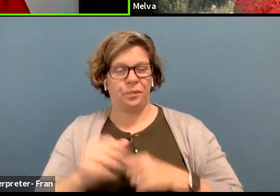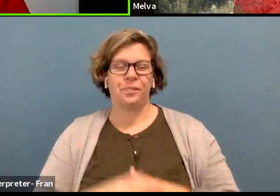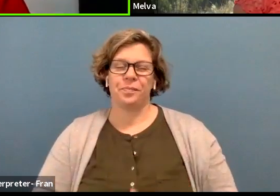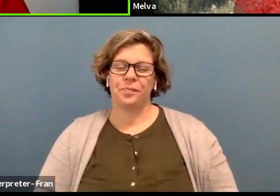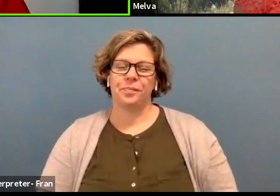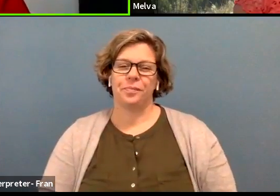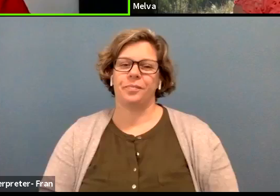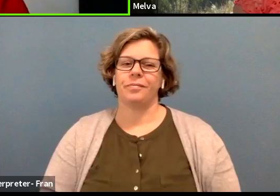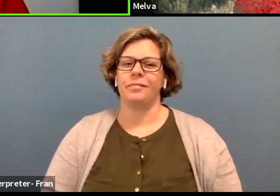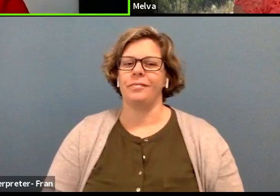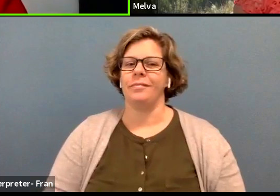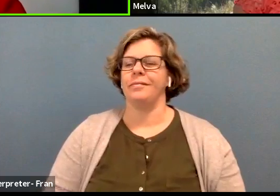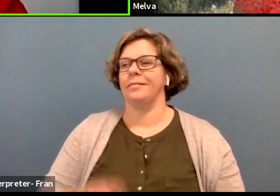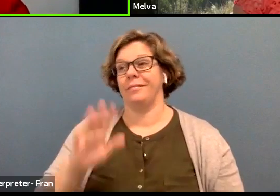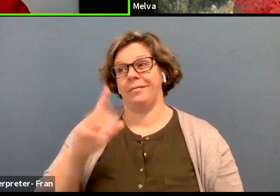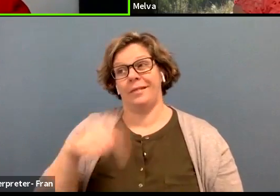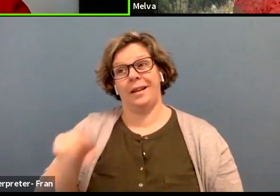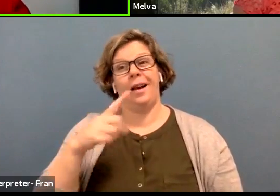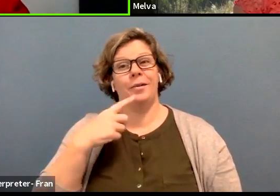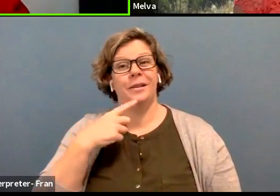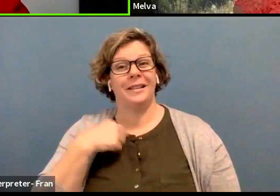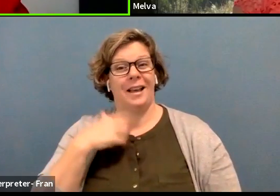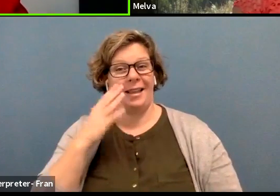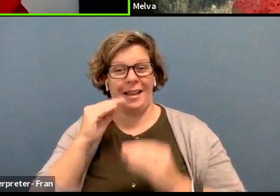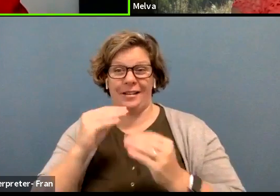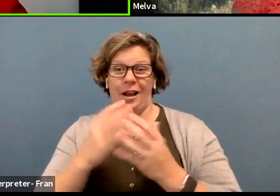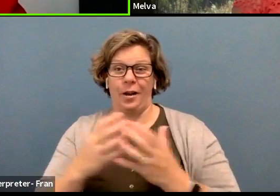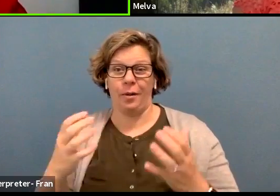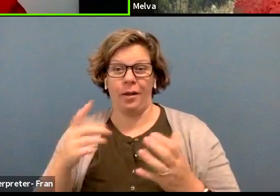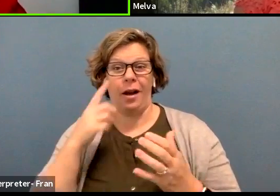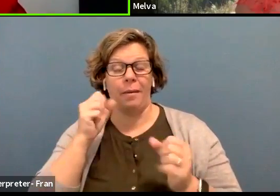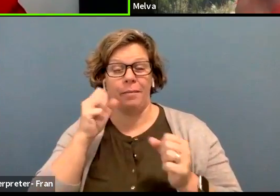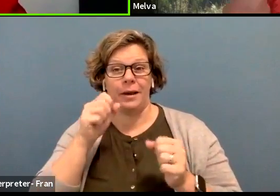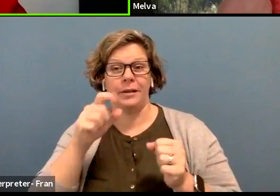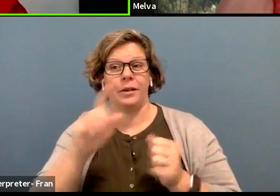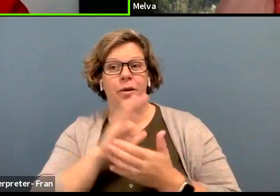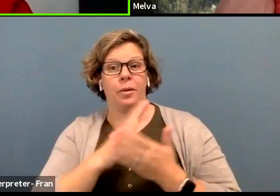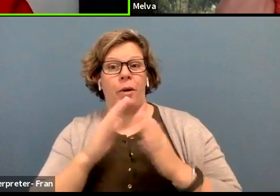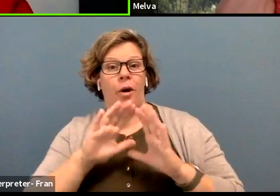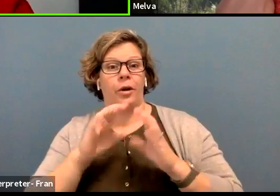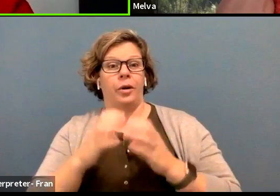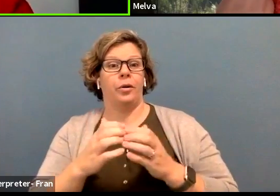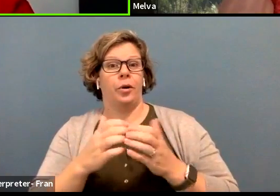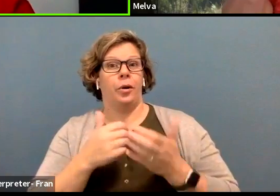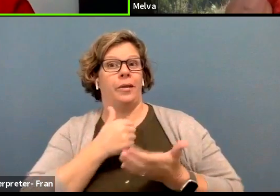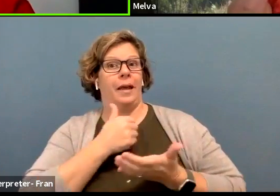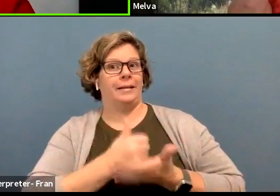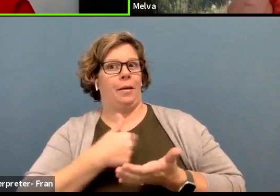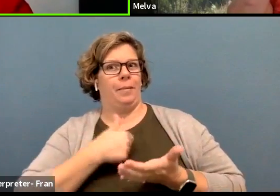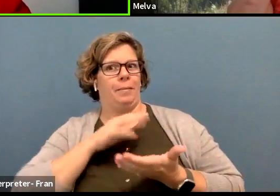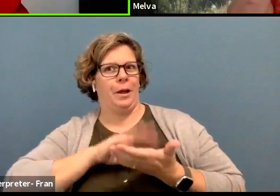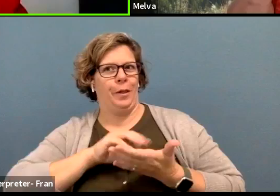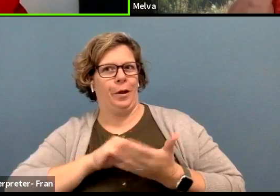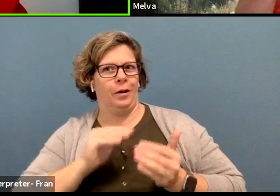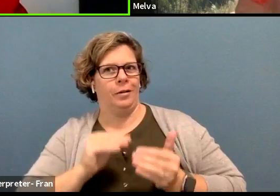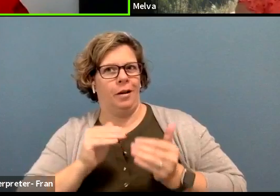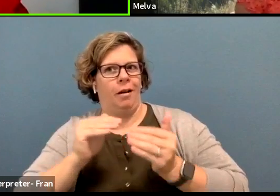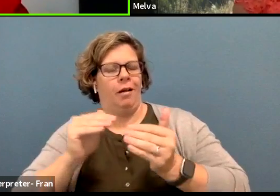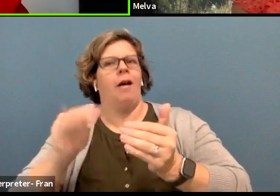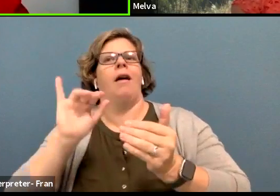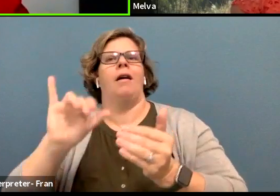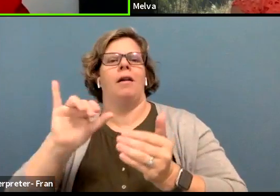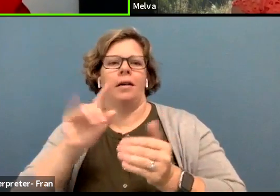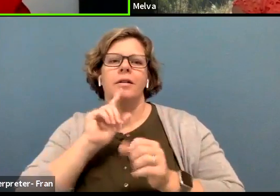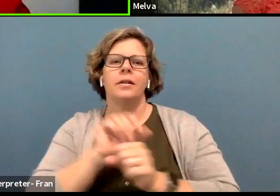And I will say they did an amazing job, because you are part of the group that is bringing me along, because it is really a